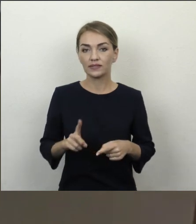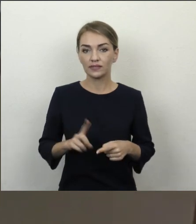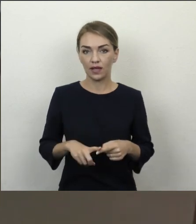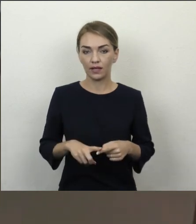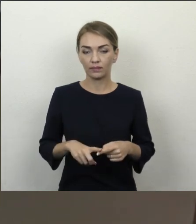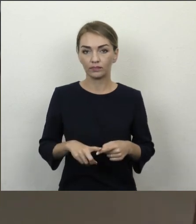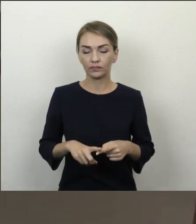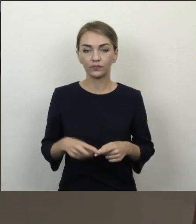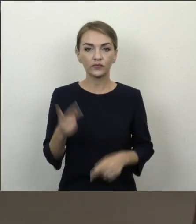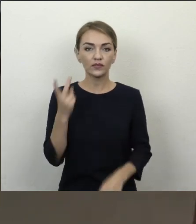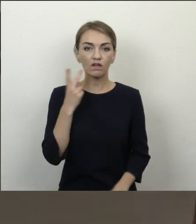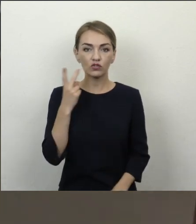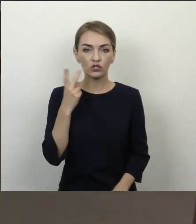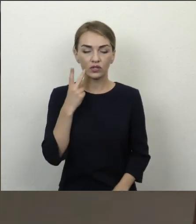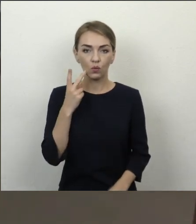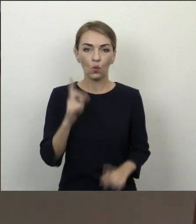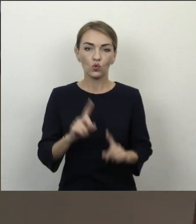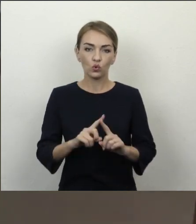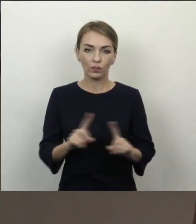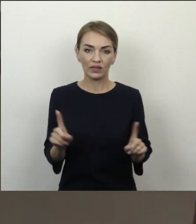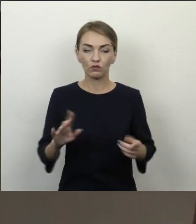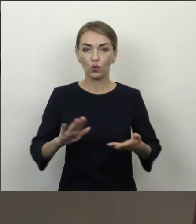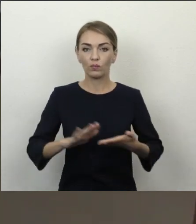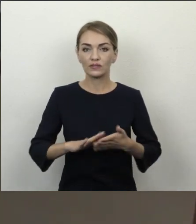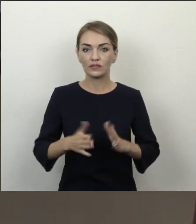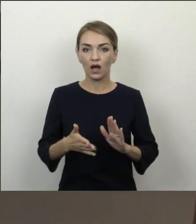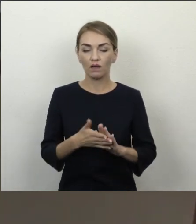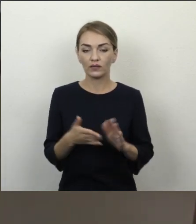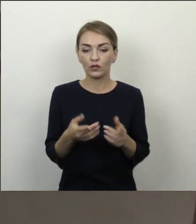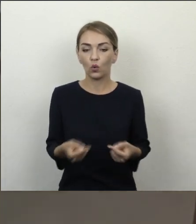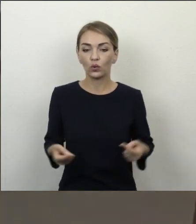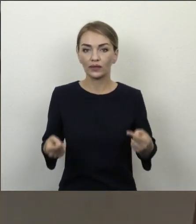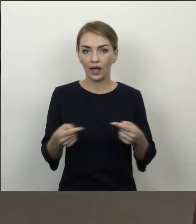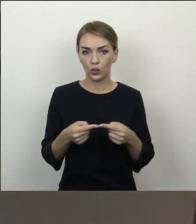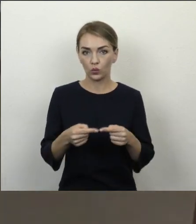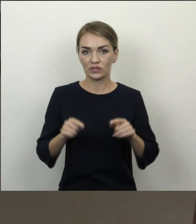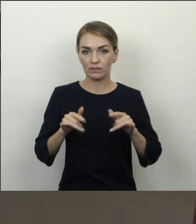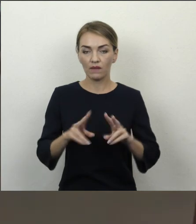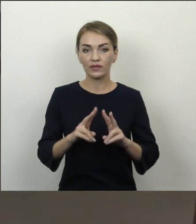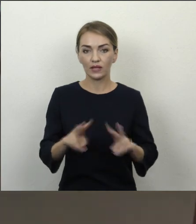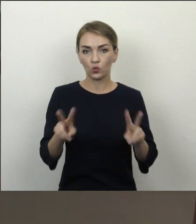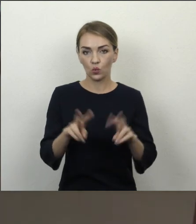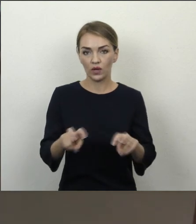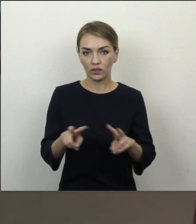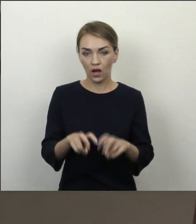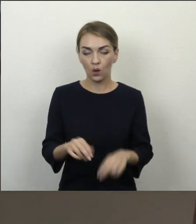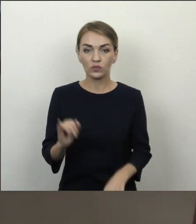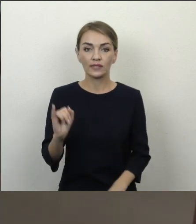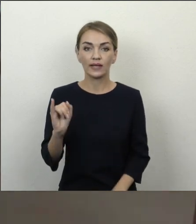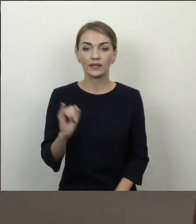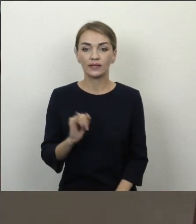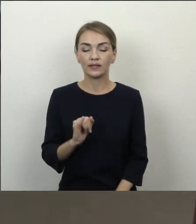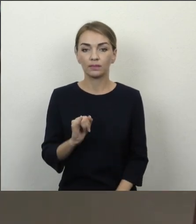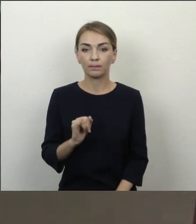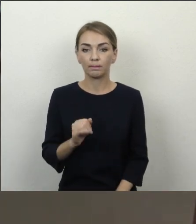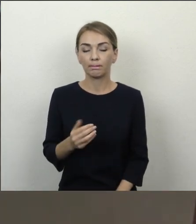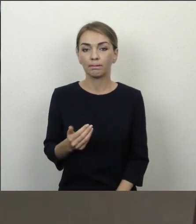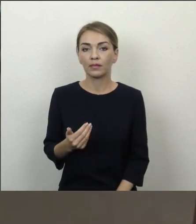circumstances in concrete case, and we are responsible